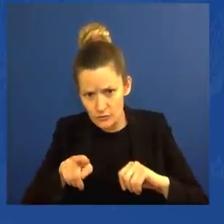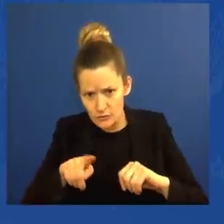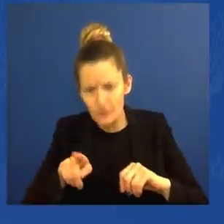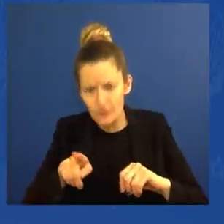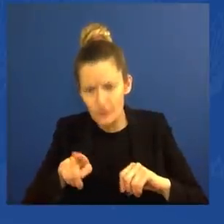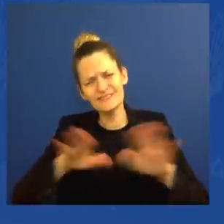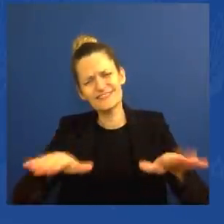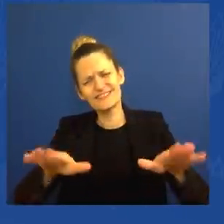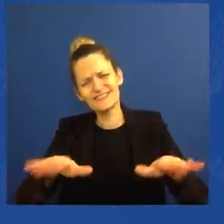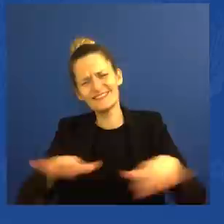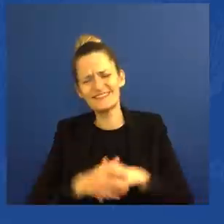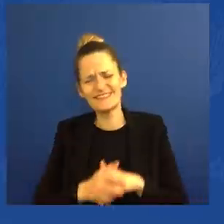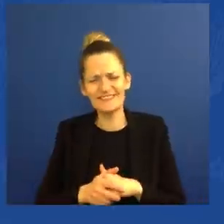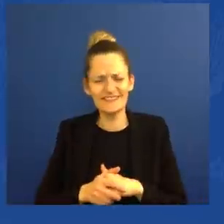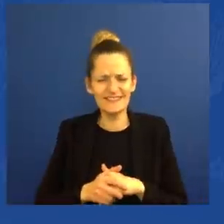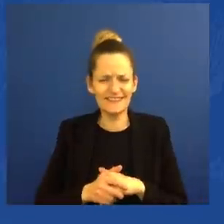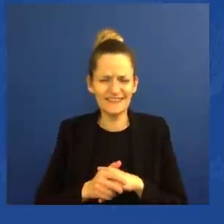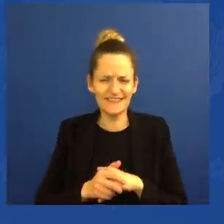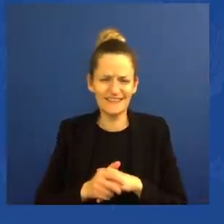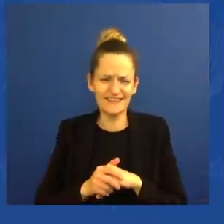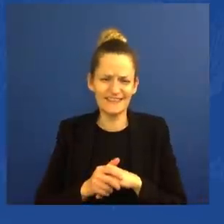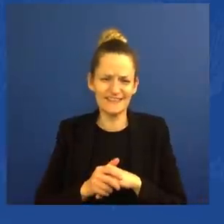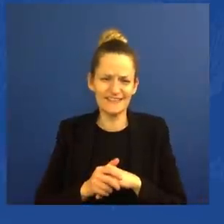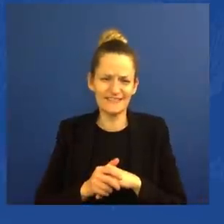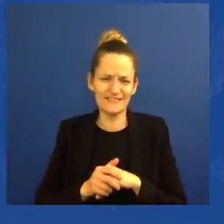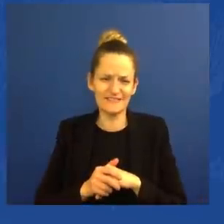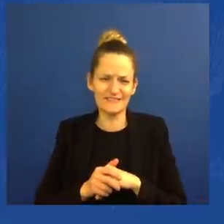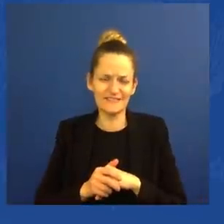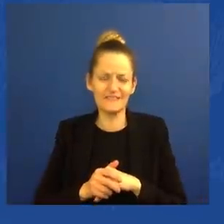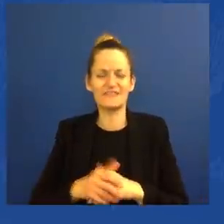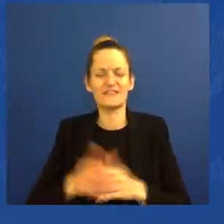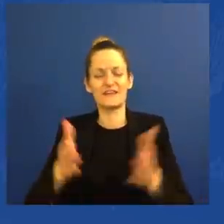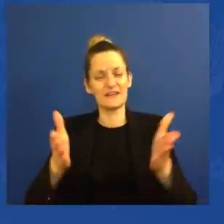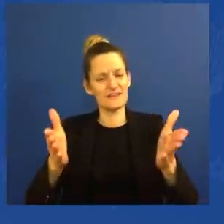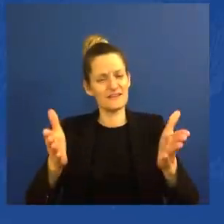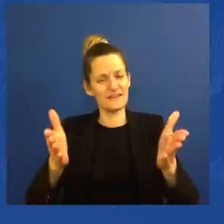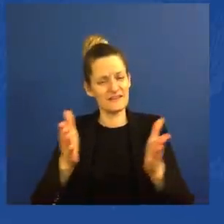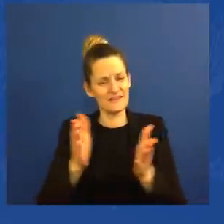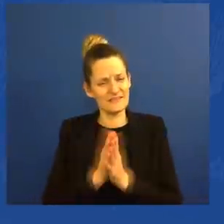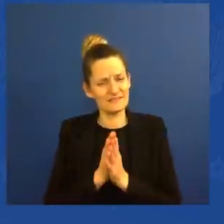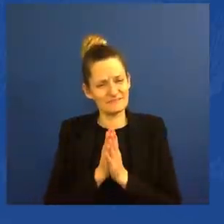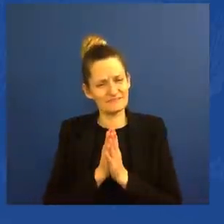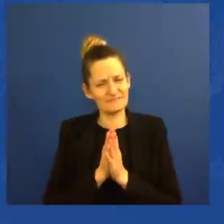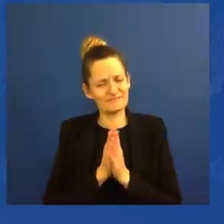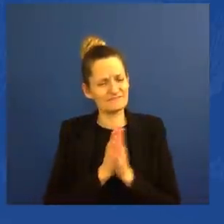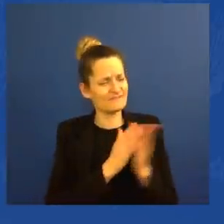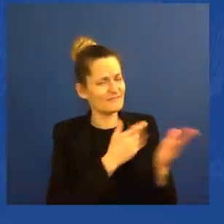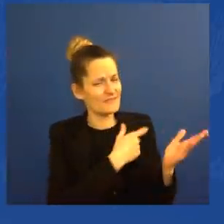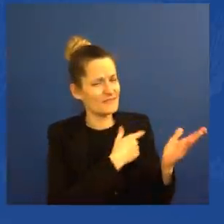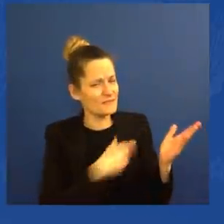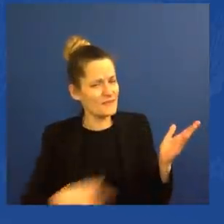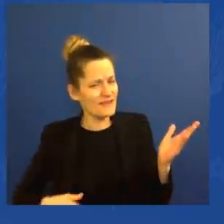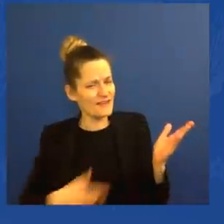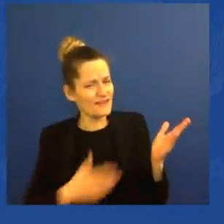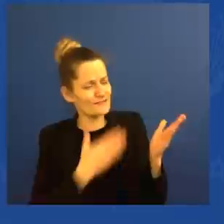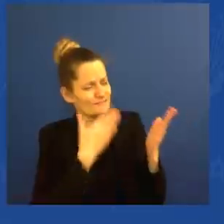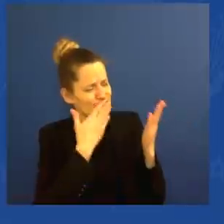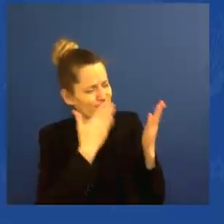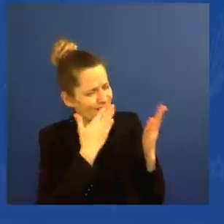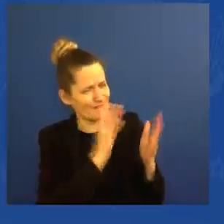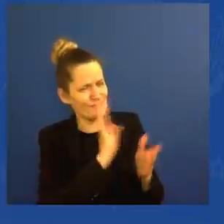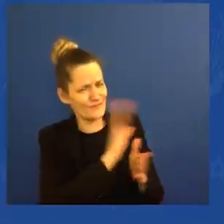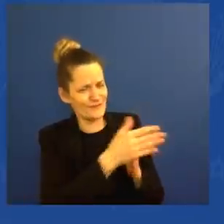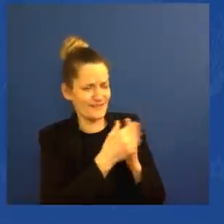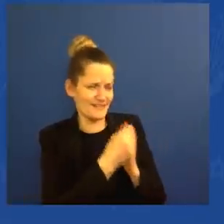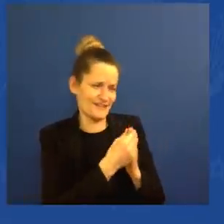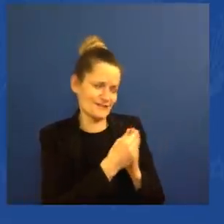Mr. President, Mayor Vince Williams, thank you for your leadership of this organization, your leadership down